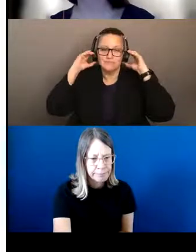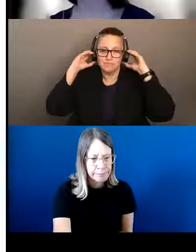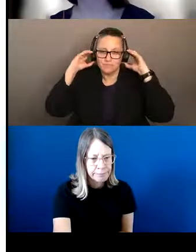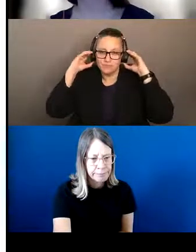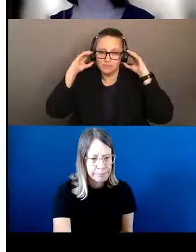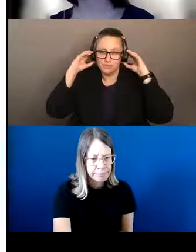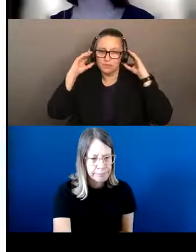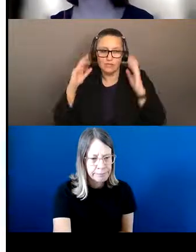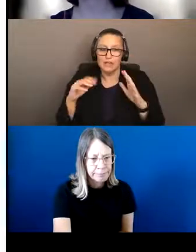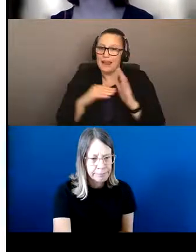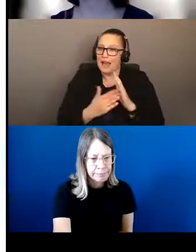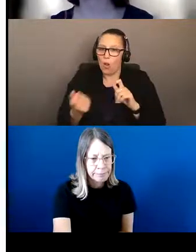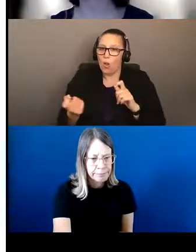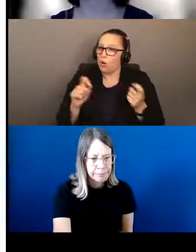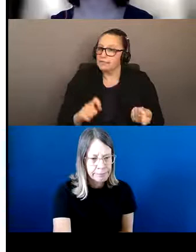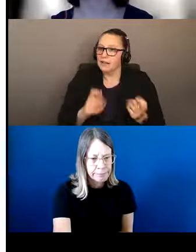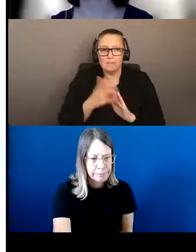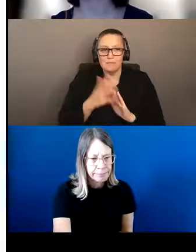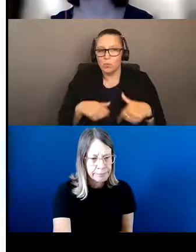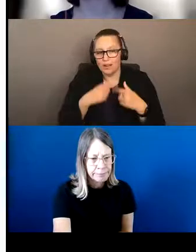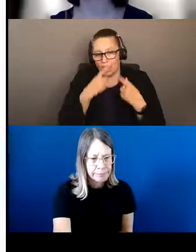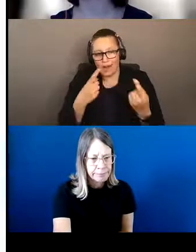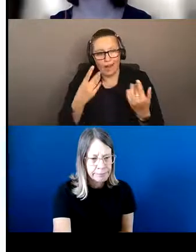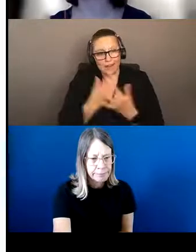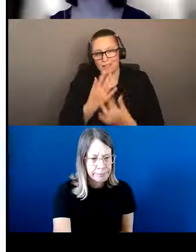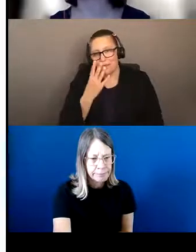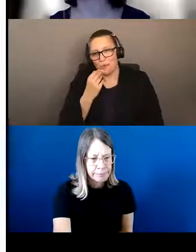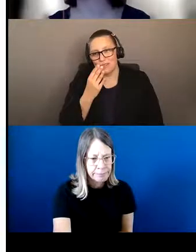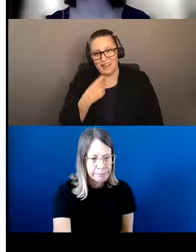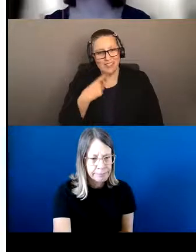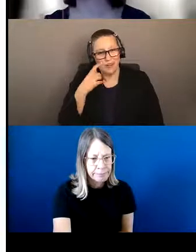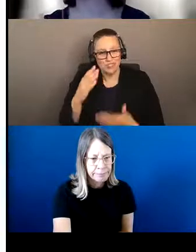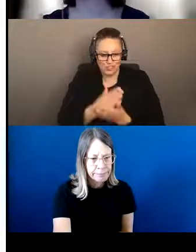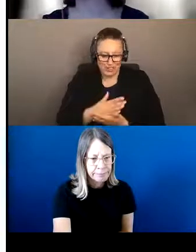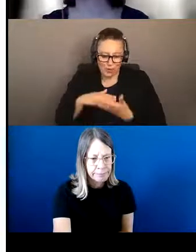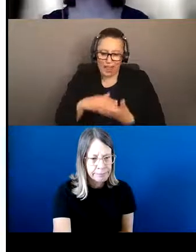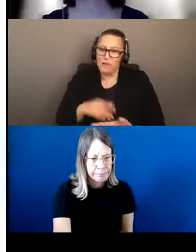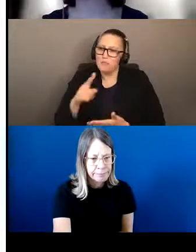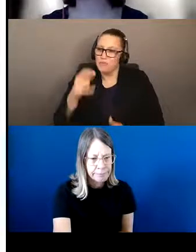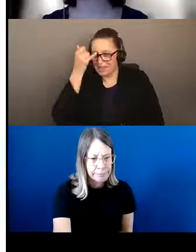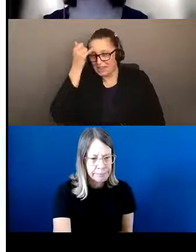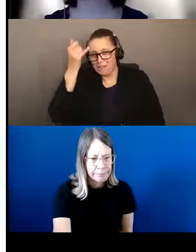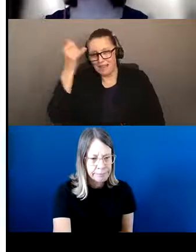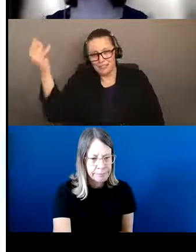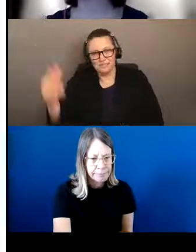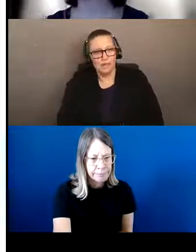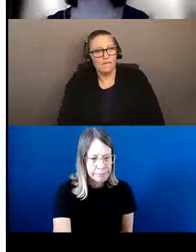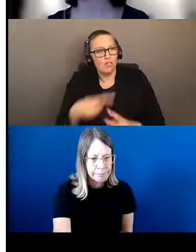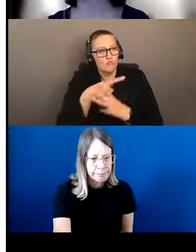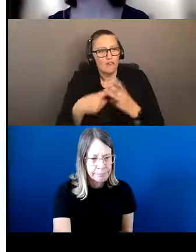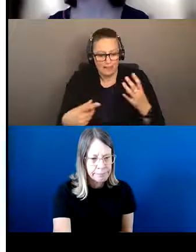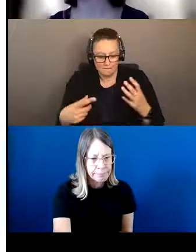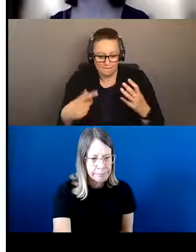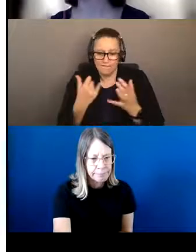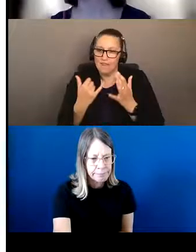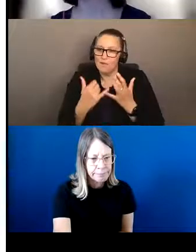water because of the lockdown, I thought I'd share this one with you to help you imagine it. Pictured here are 3 interesting works from the collection